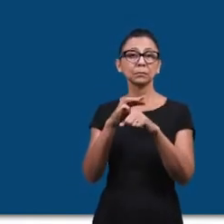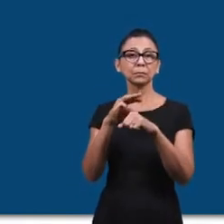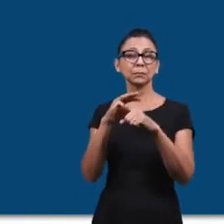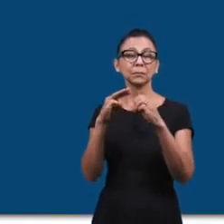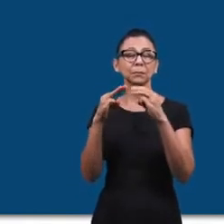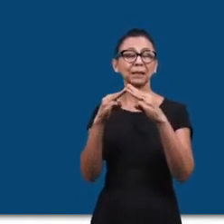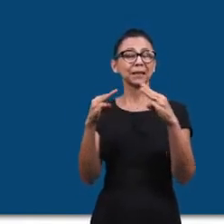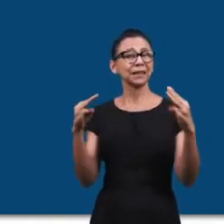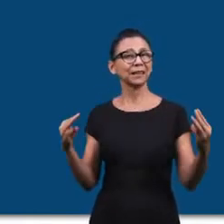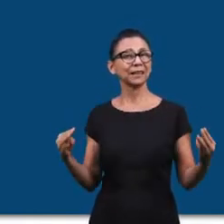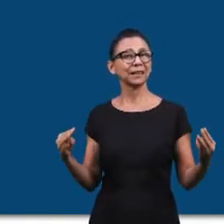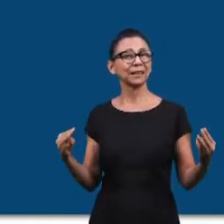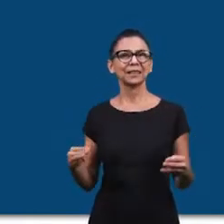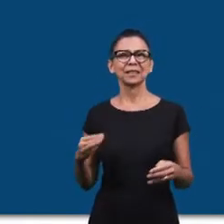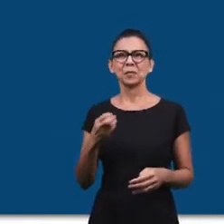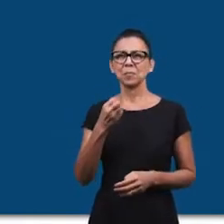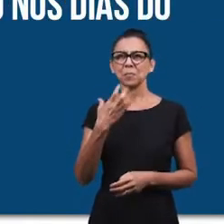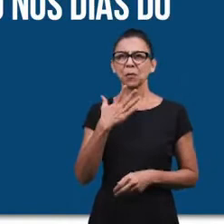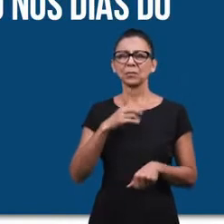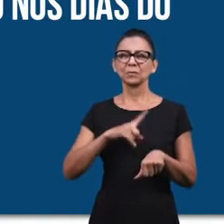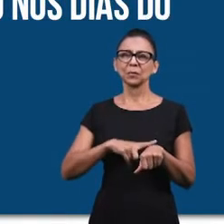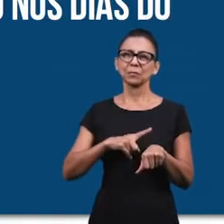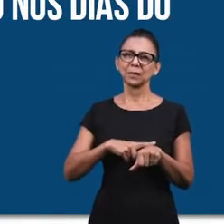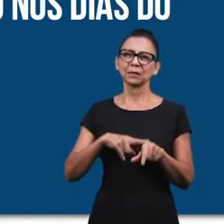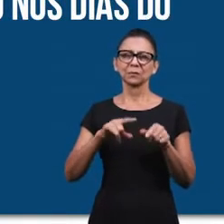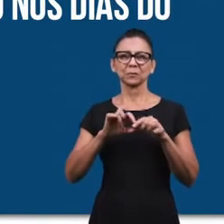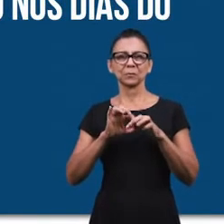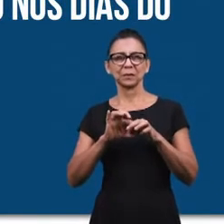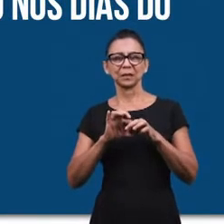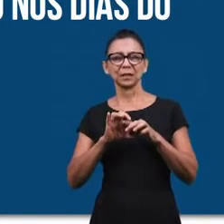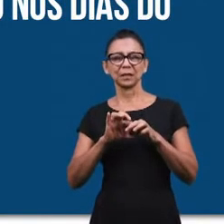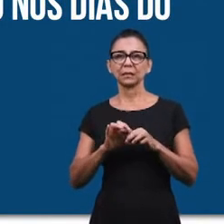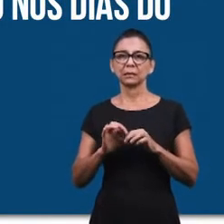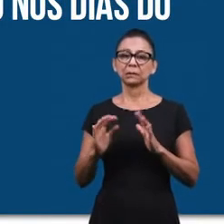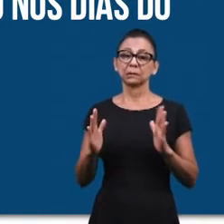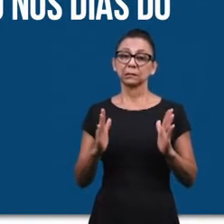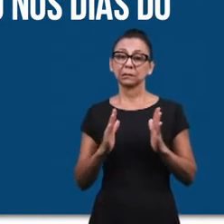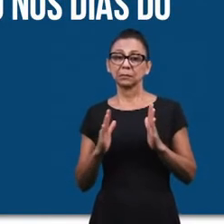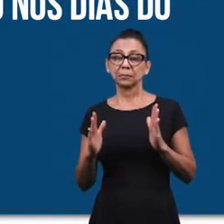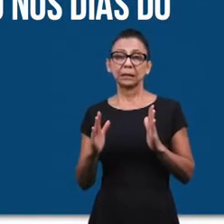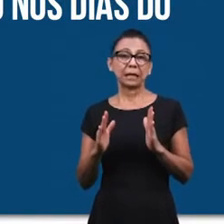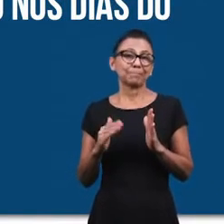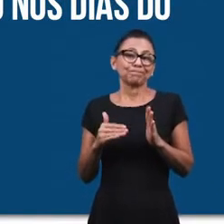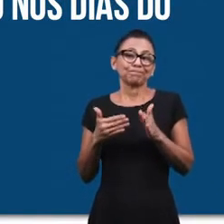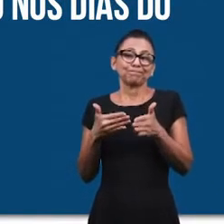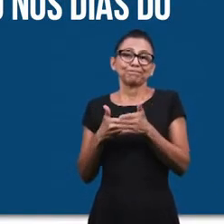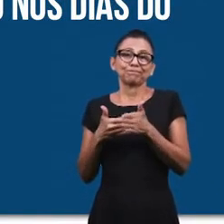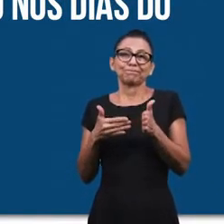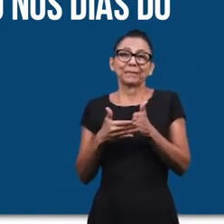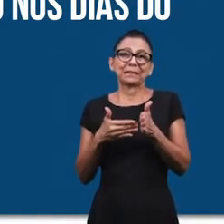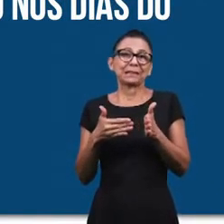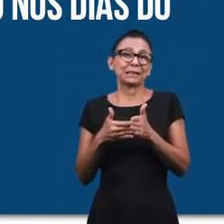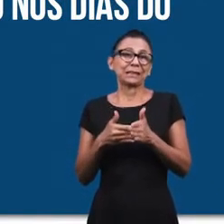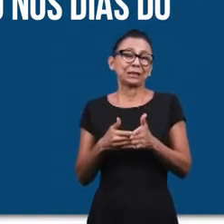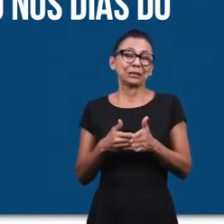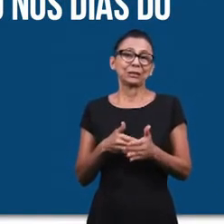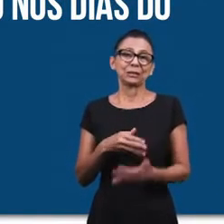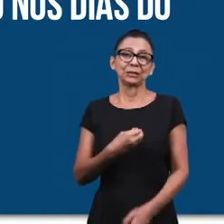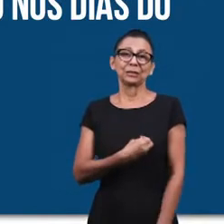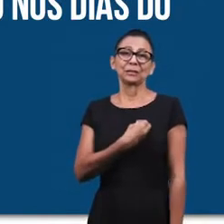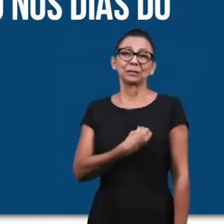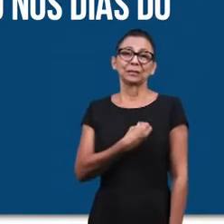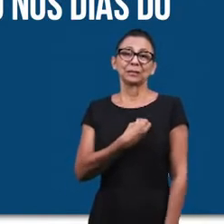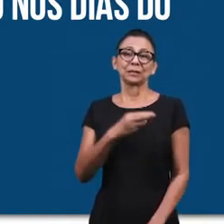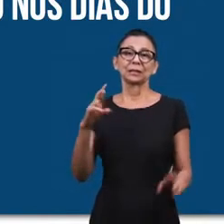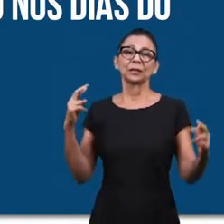and the serenades and the encounters in Mahanaim. But for this period, while we are not allowed to have